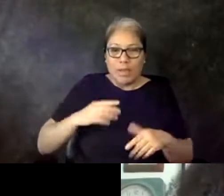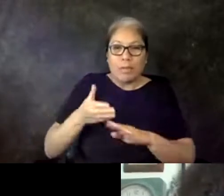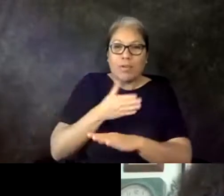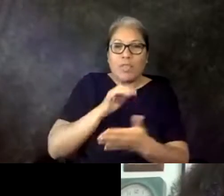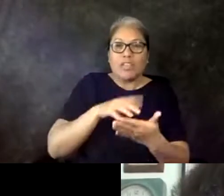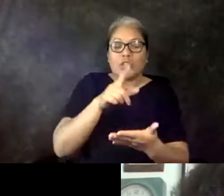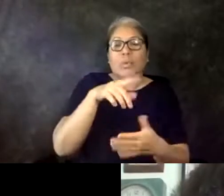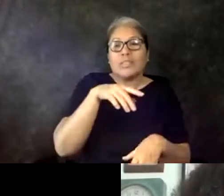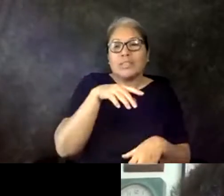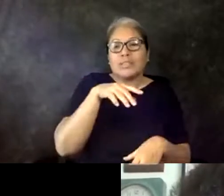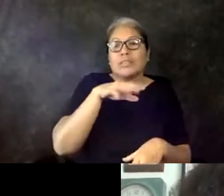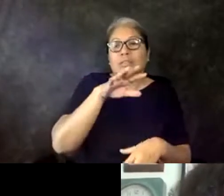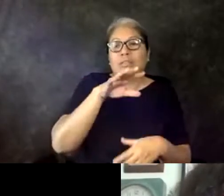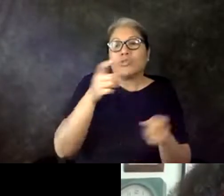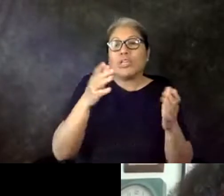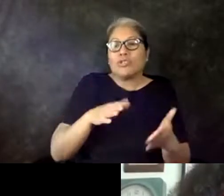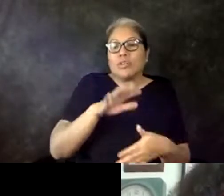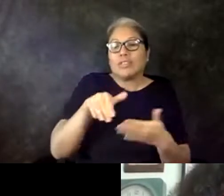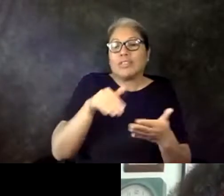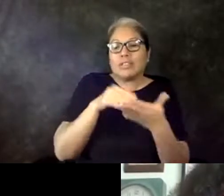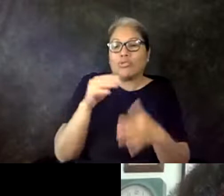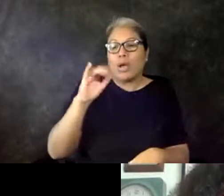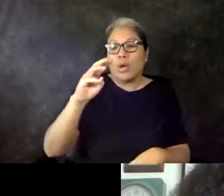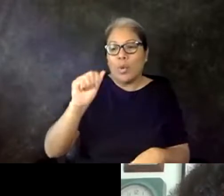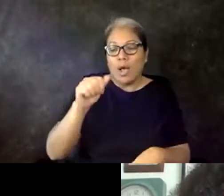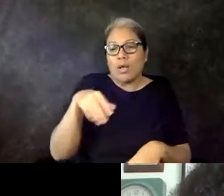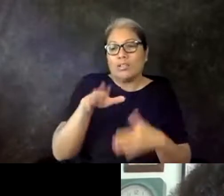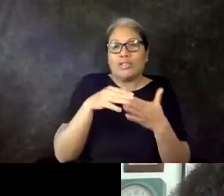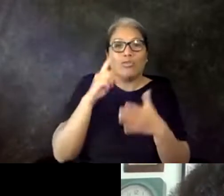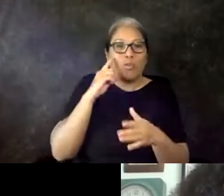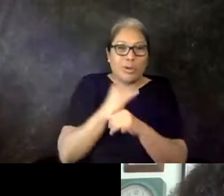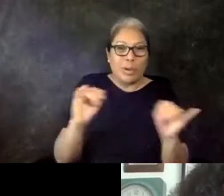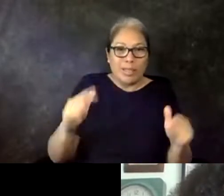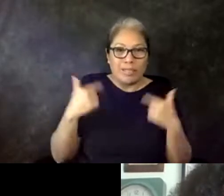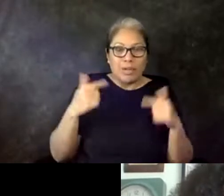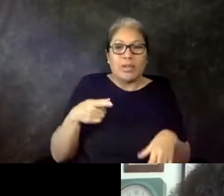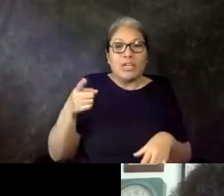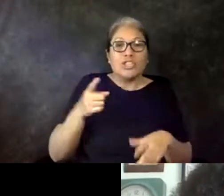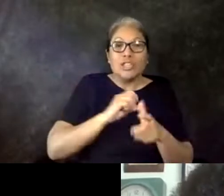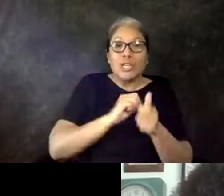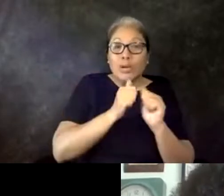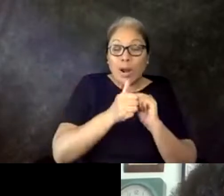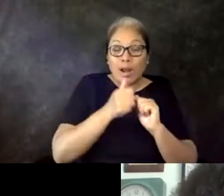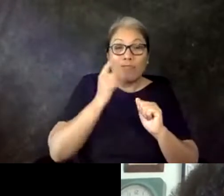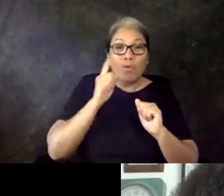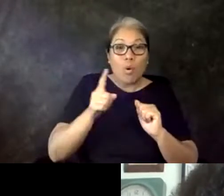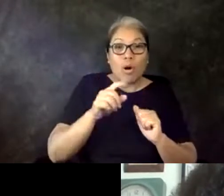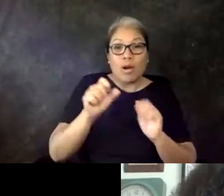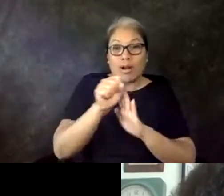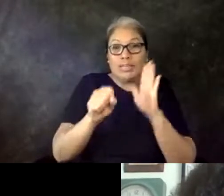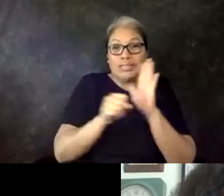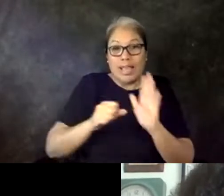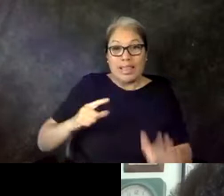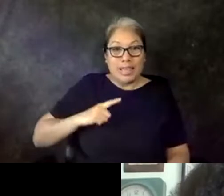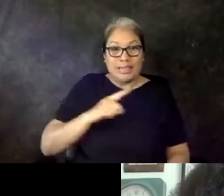Center for Independent Living. A lot of people may know that she ran for state legislature and is the